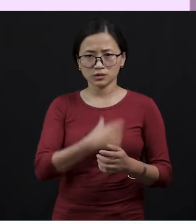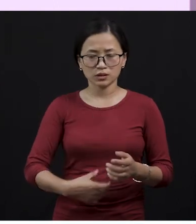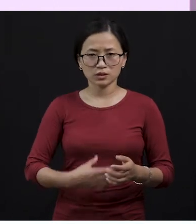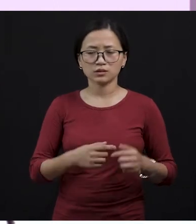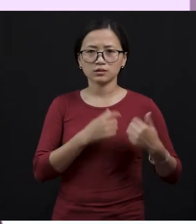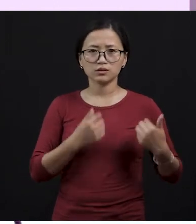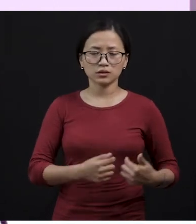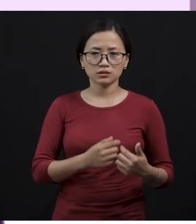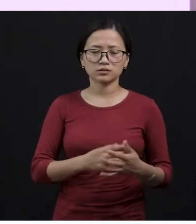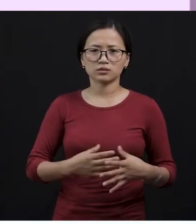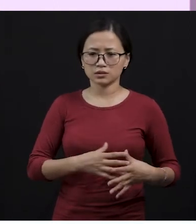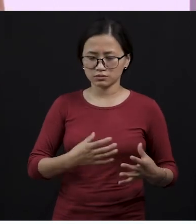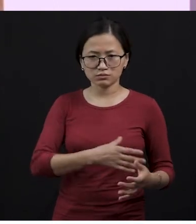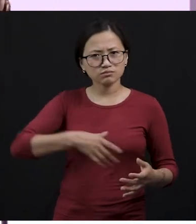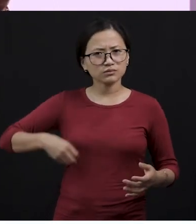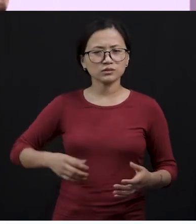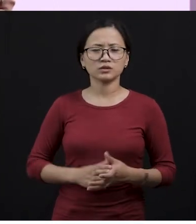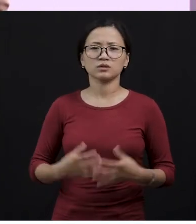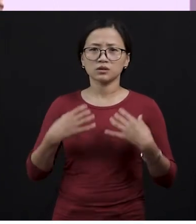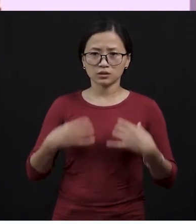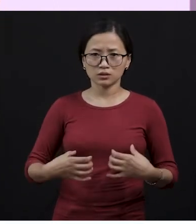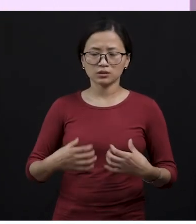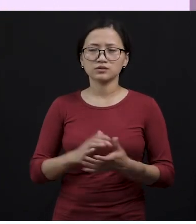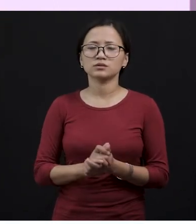They're made up of only one cell, so they don't have any of these organs.